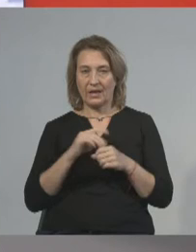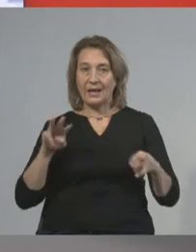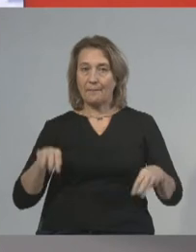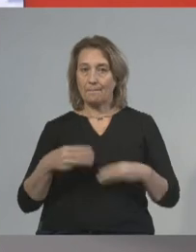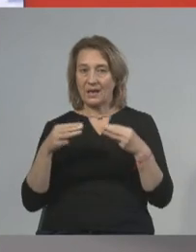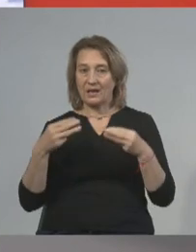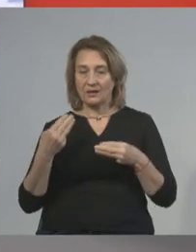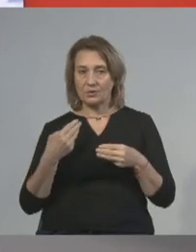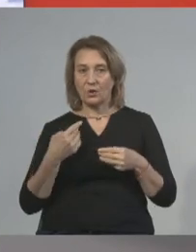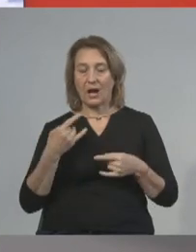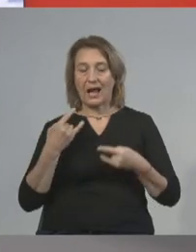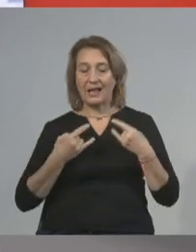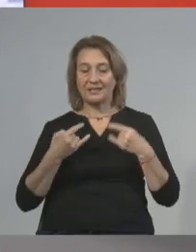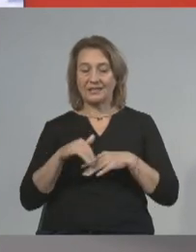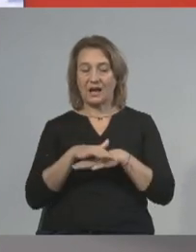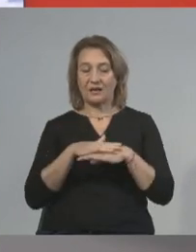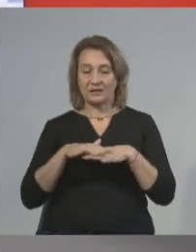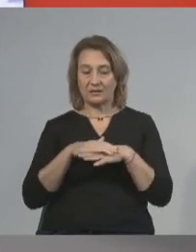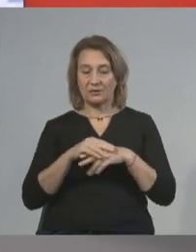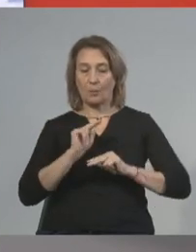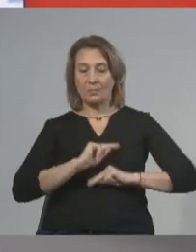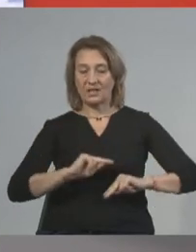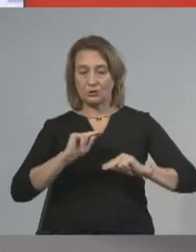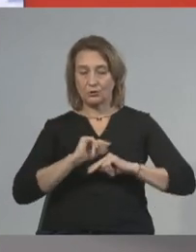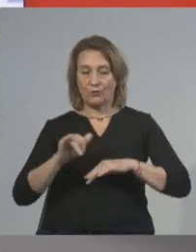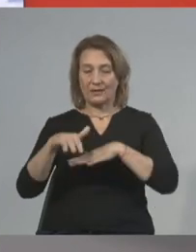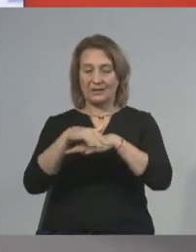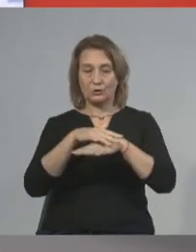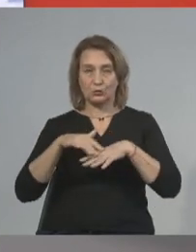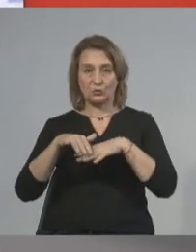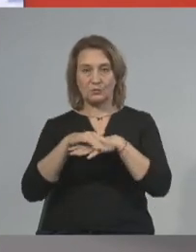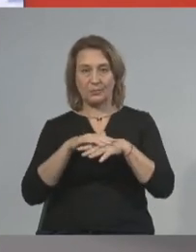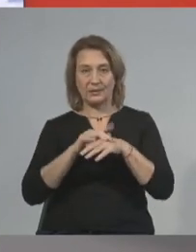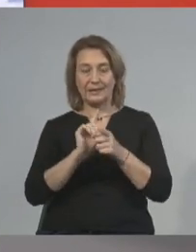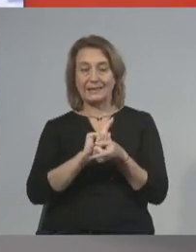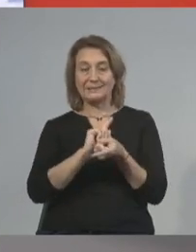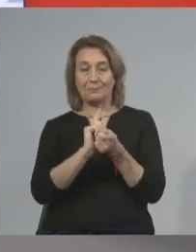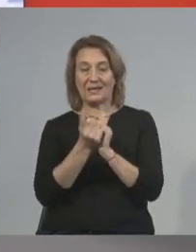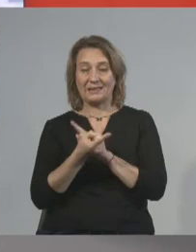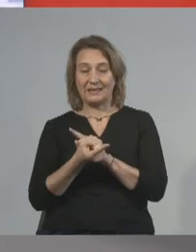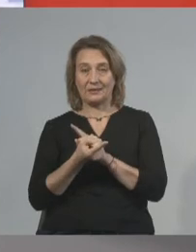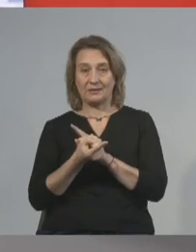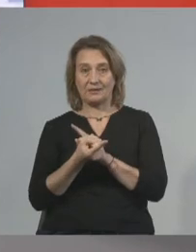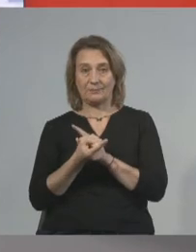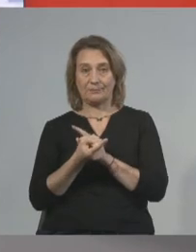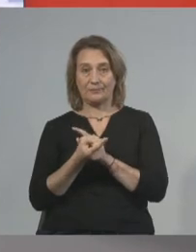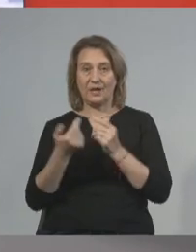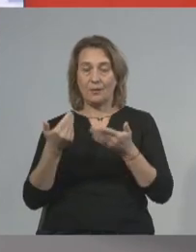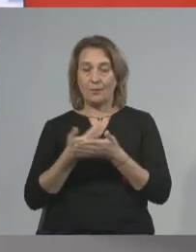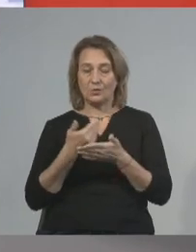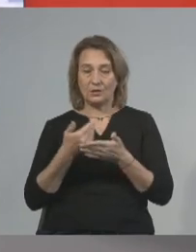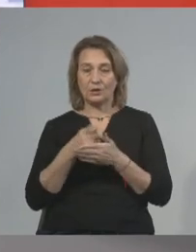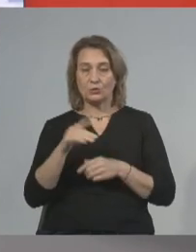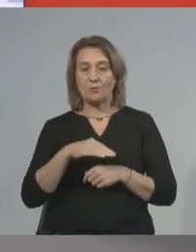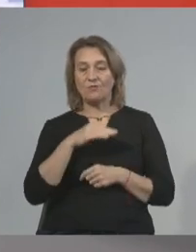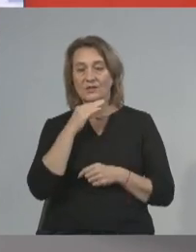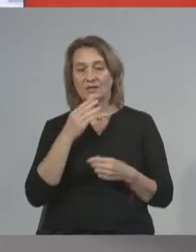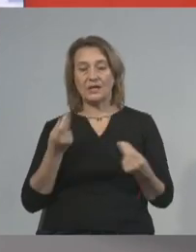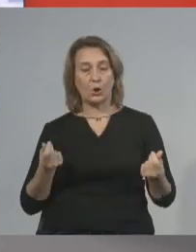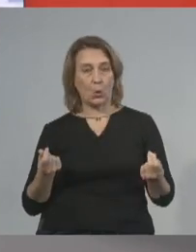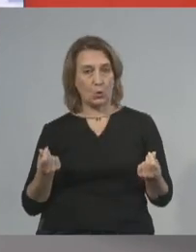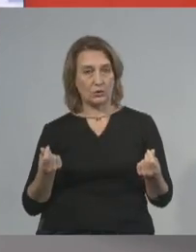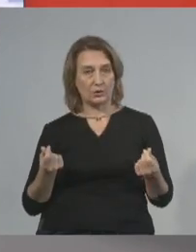with independent media and when it comes to tv channels so we can help